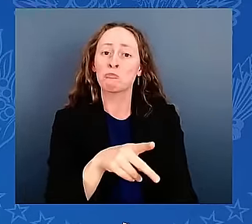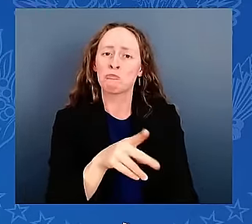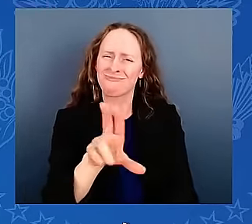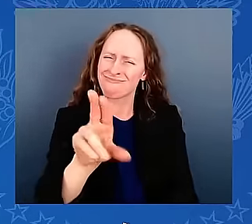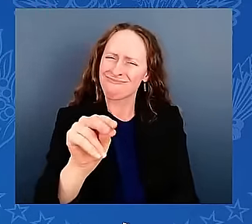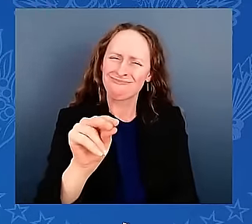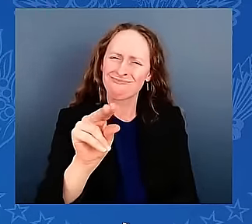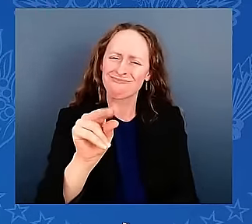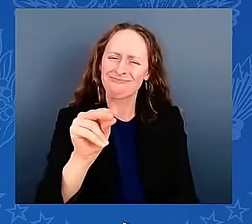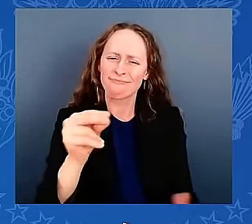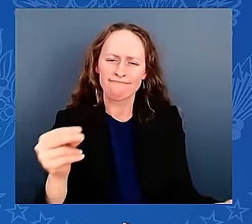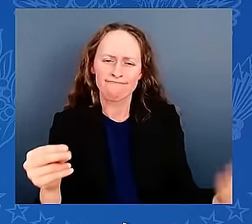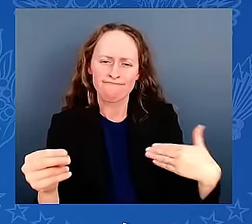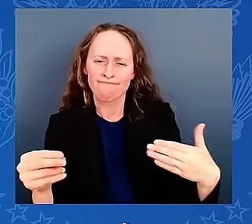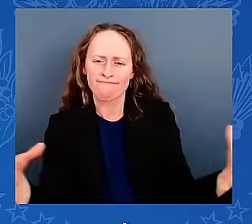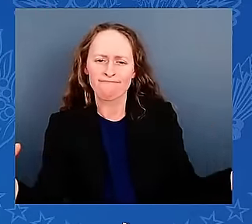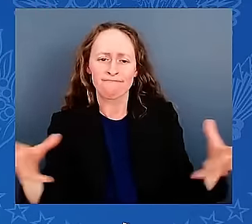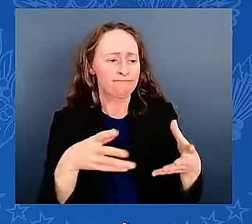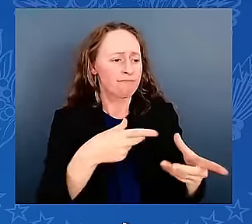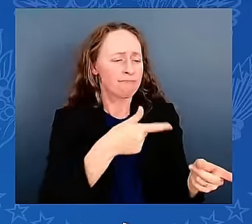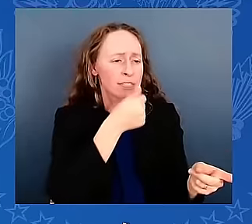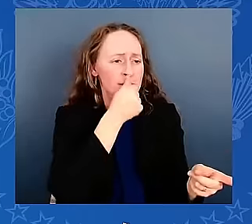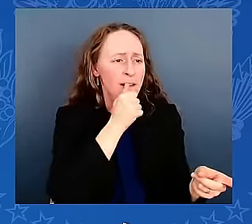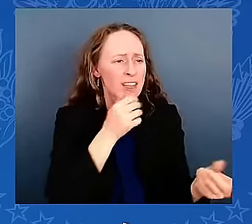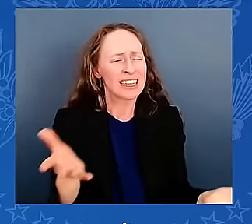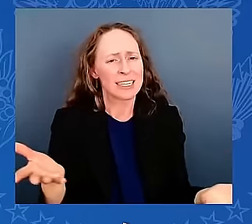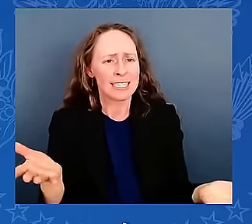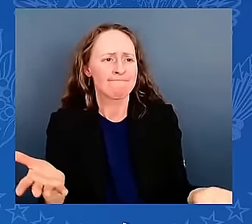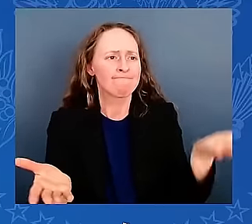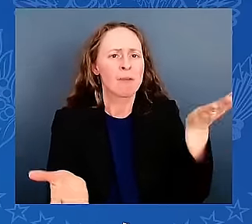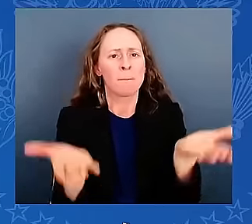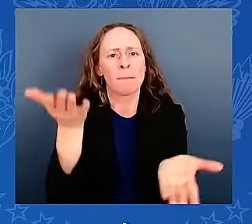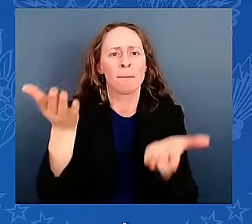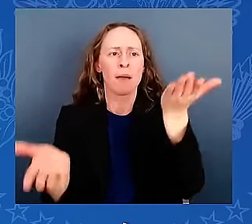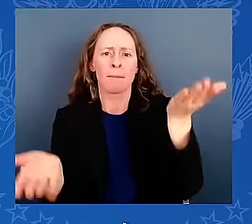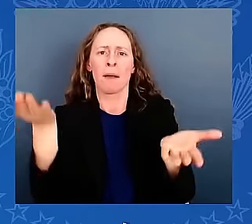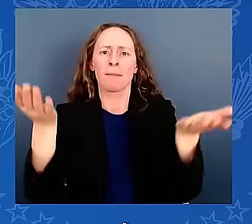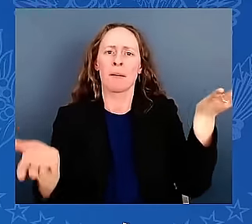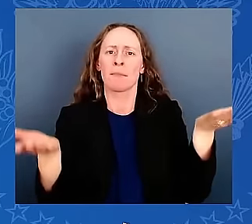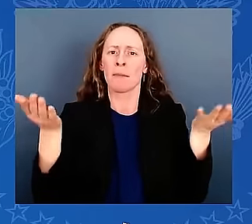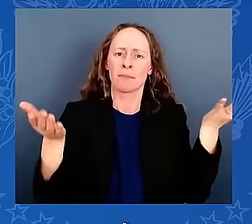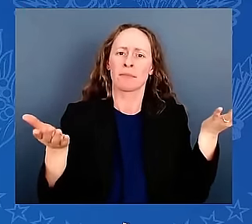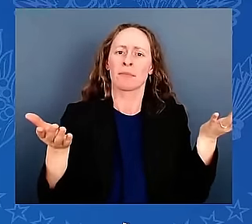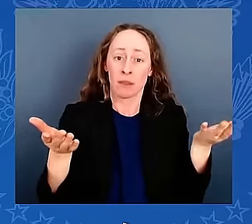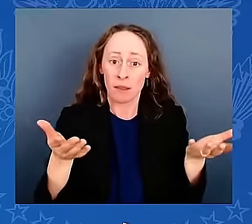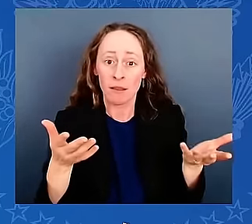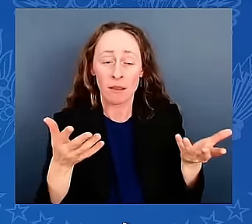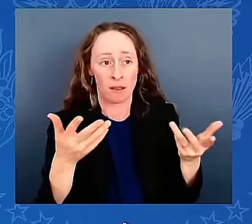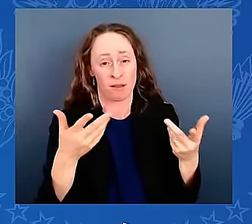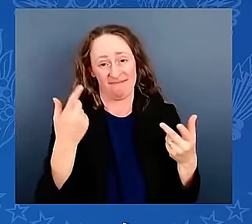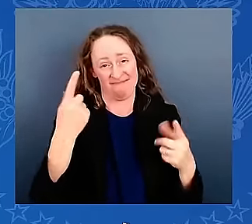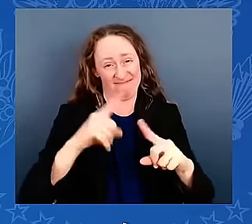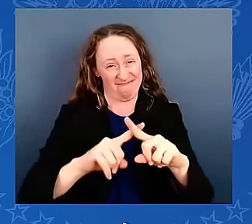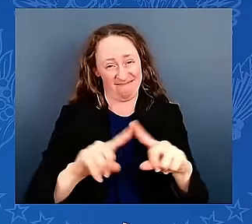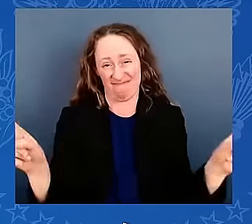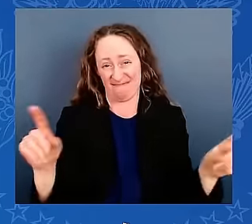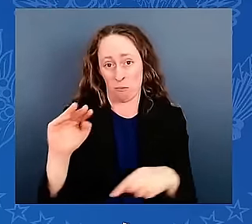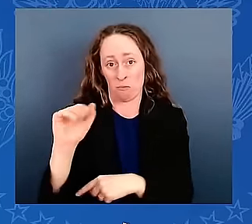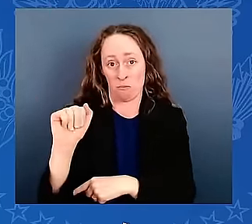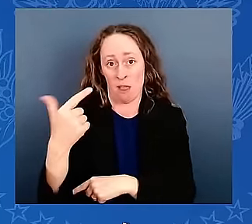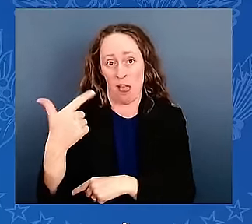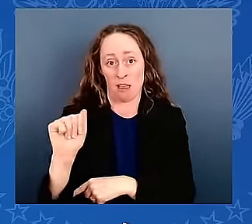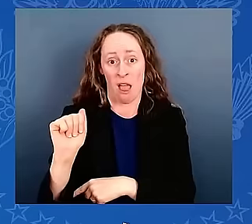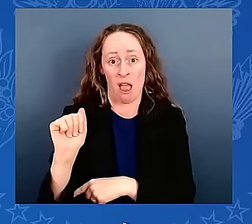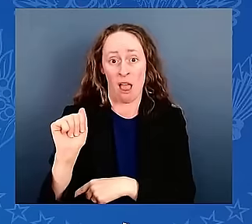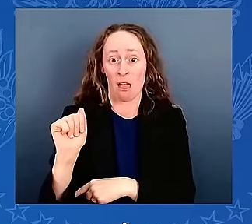officials. They'll do everything, undo everything the NAACP stands for. But now they're trying to deny